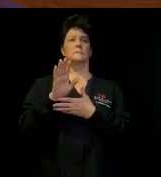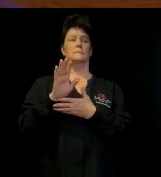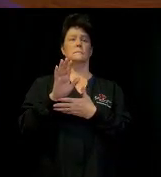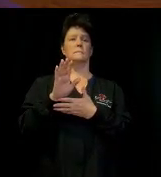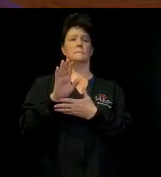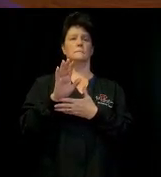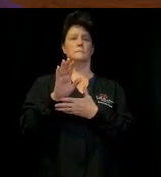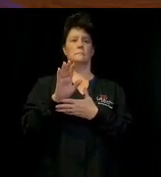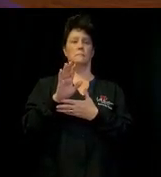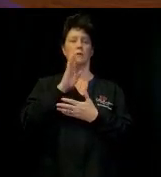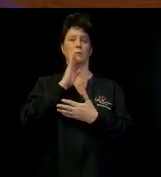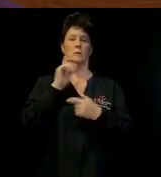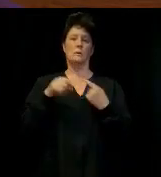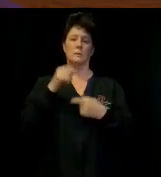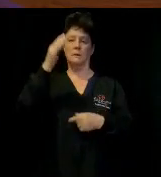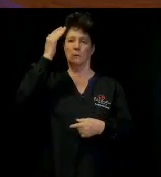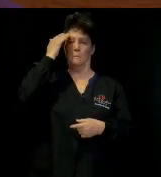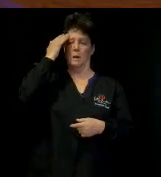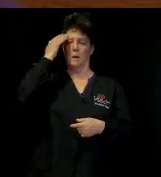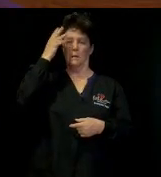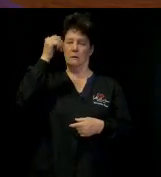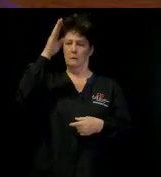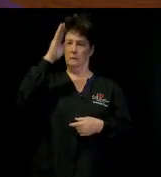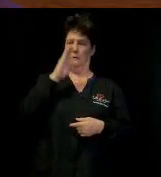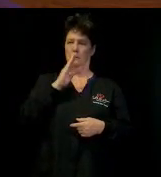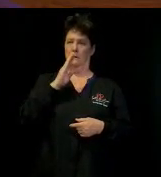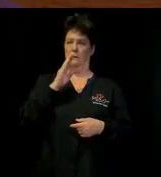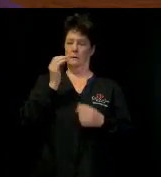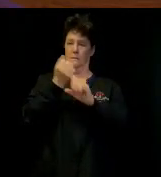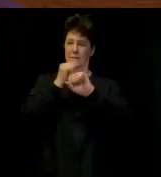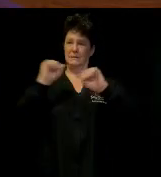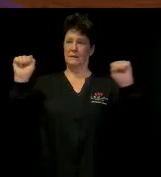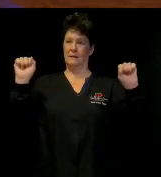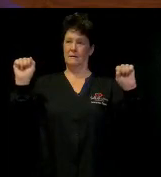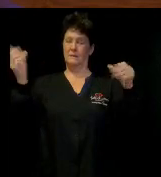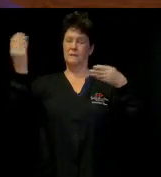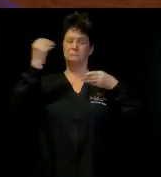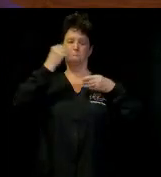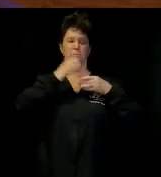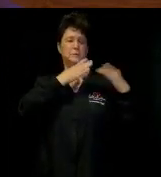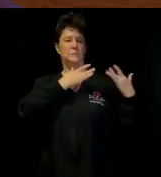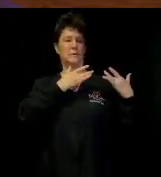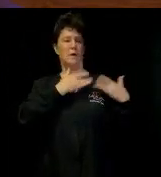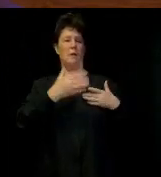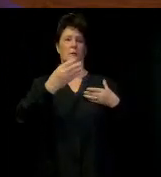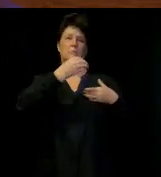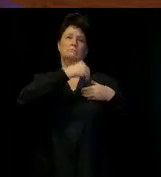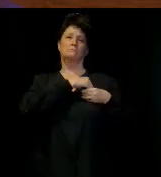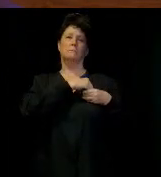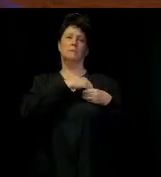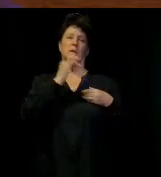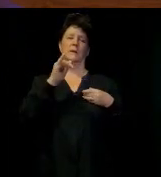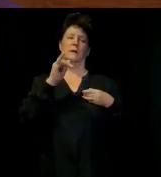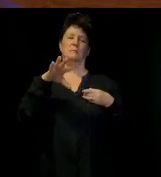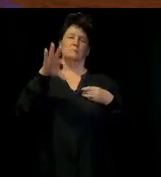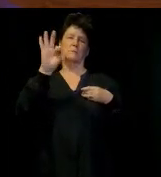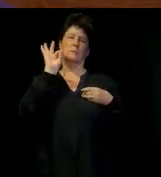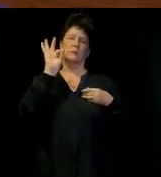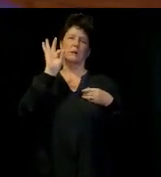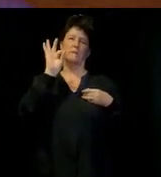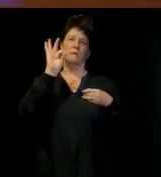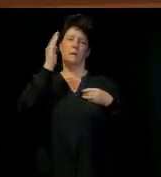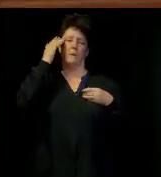Talking about the mind of God. We got born again, we got the heart of God. Now we're going to discover the mind of God.